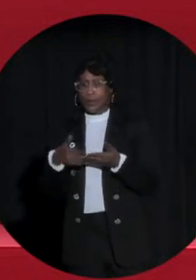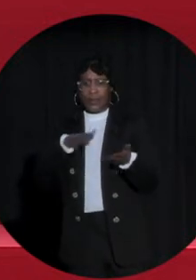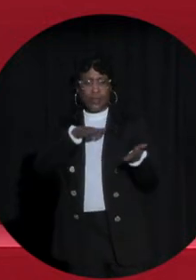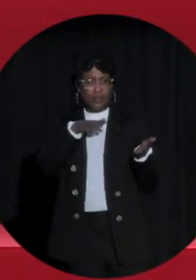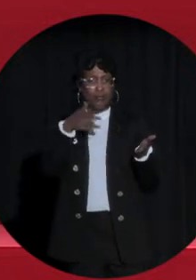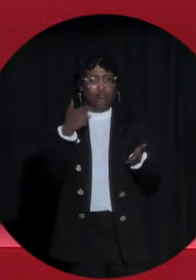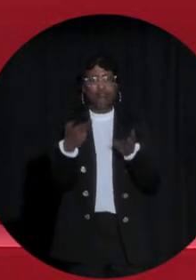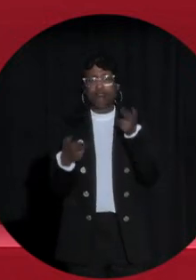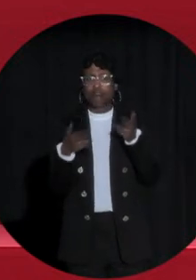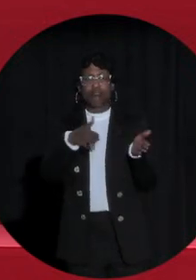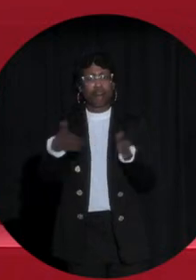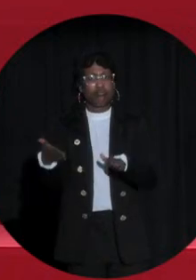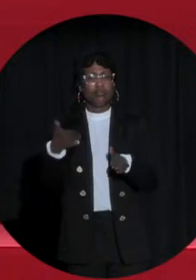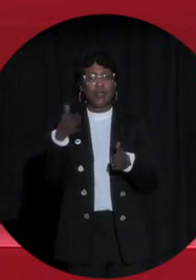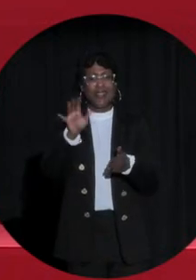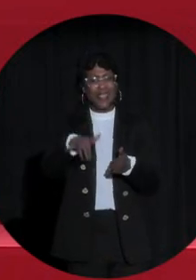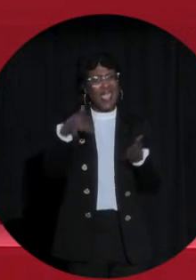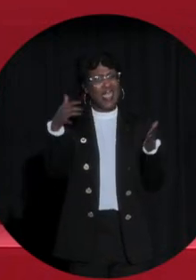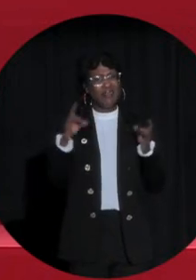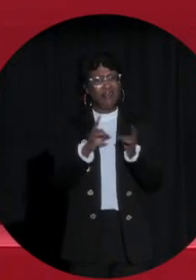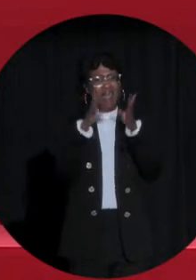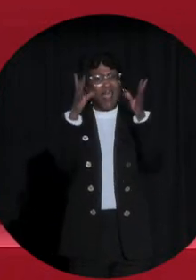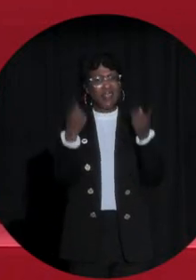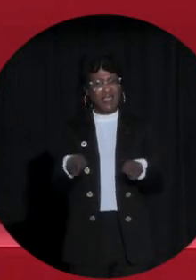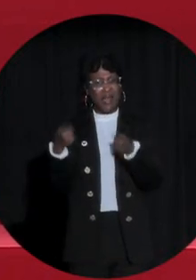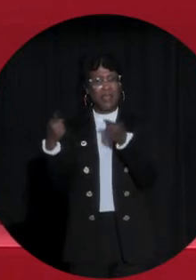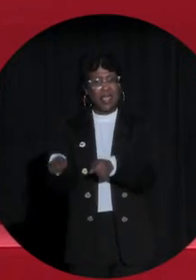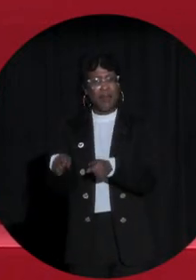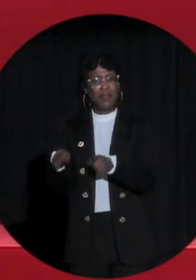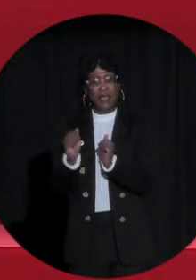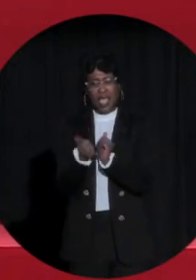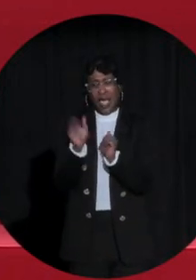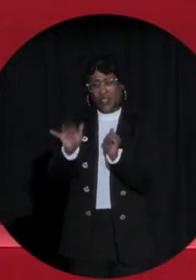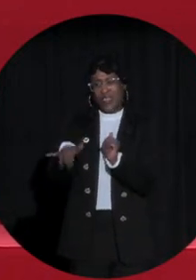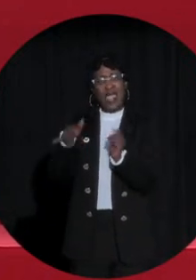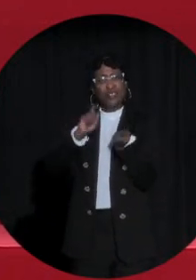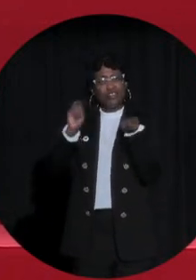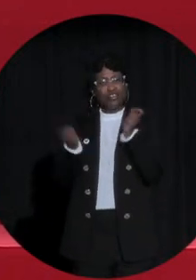moment, but the way this violence could shape the rest of her life.